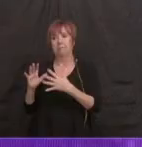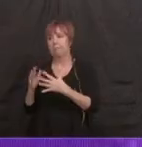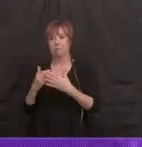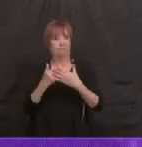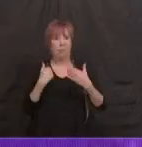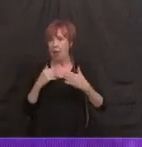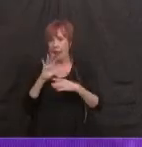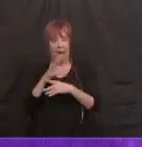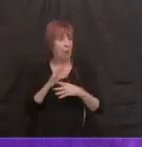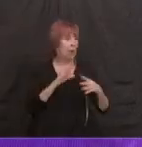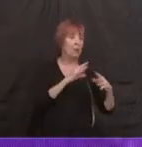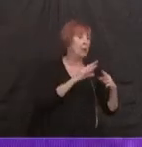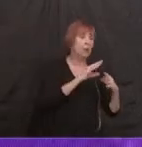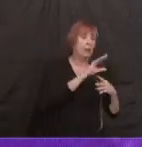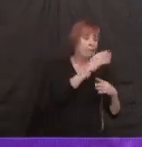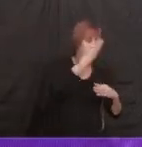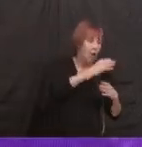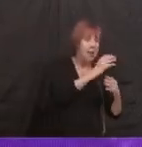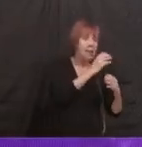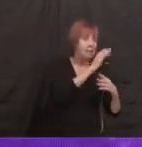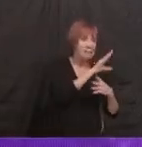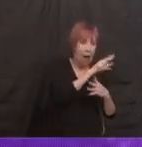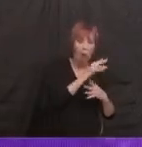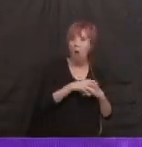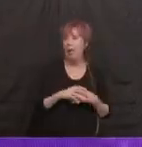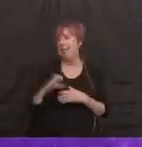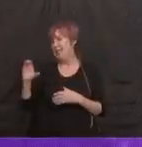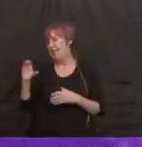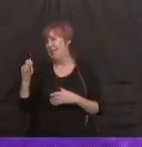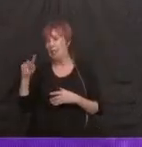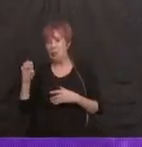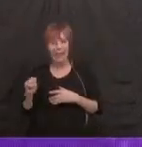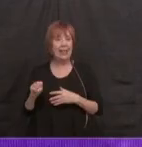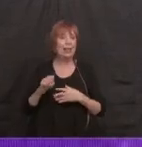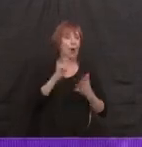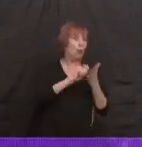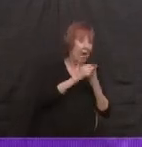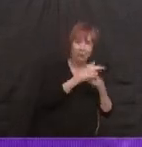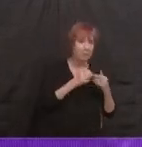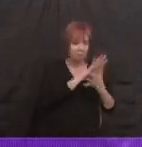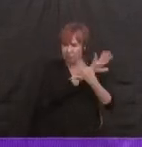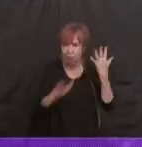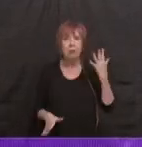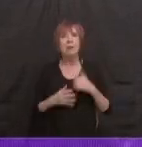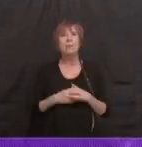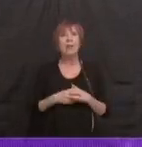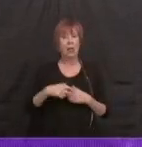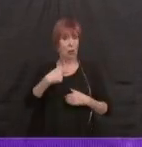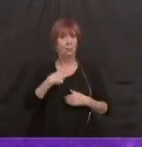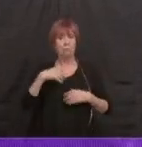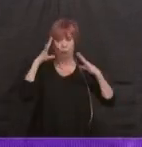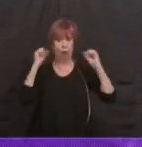the C-suite to writing rooms, in front of and behind the camera. So as president of the